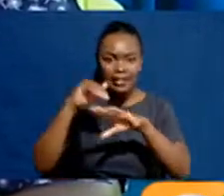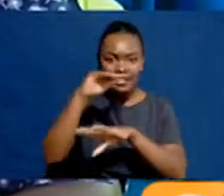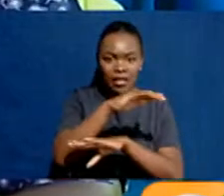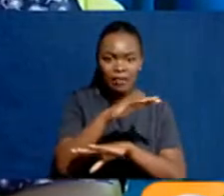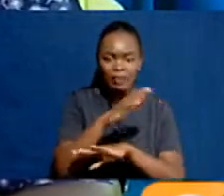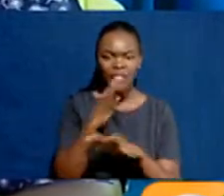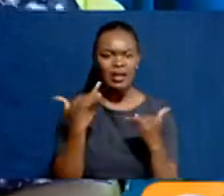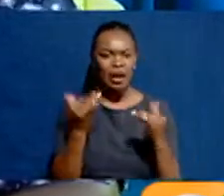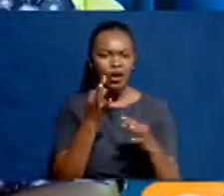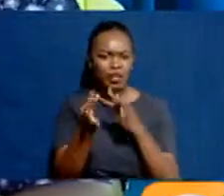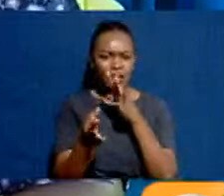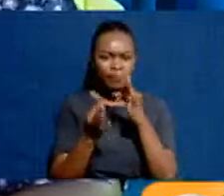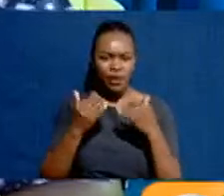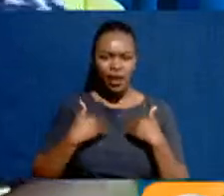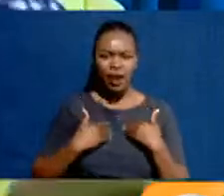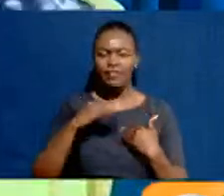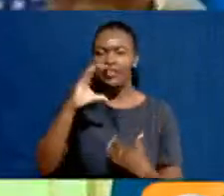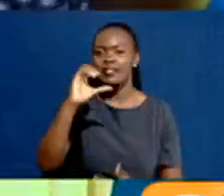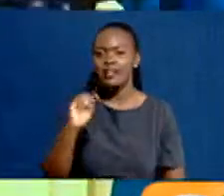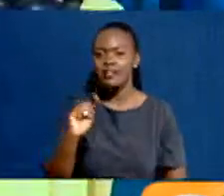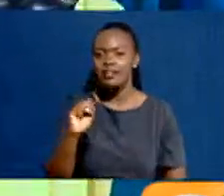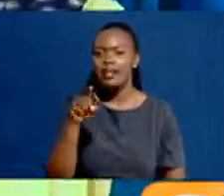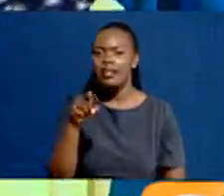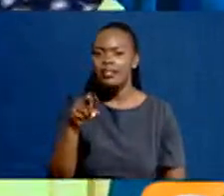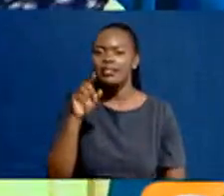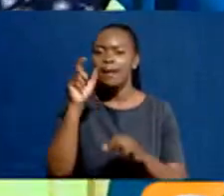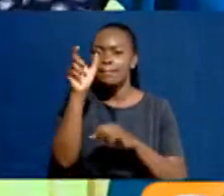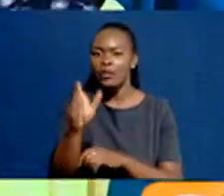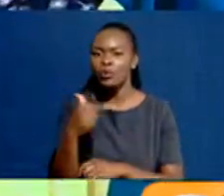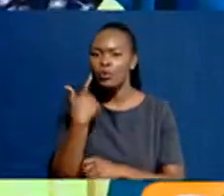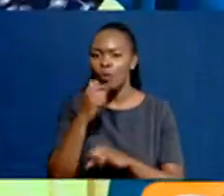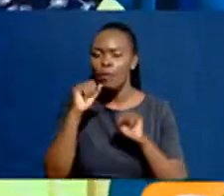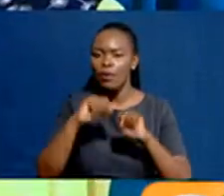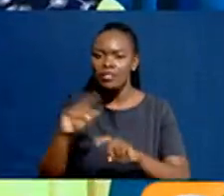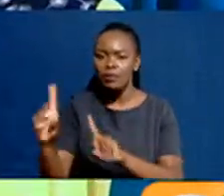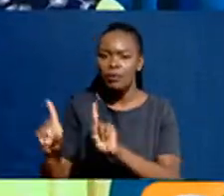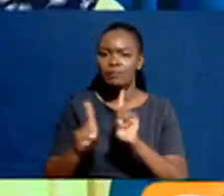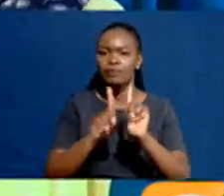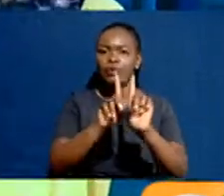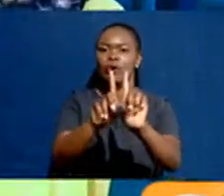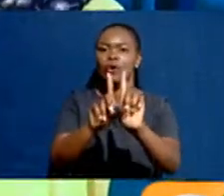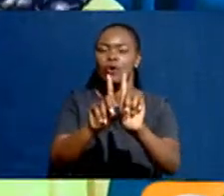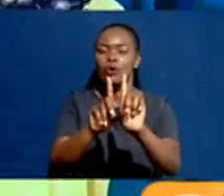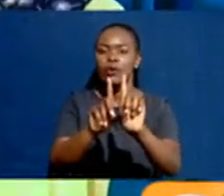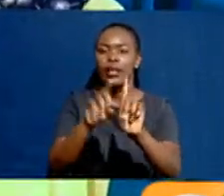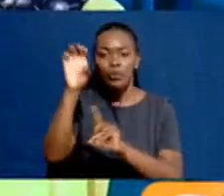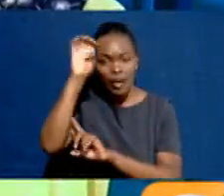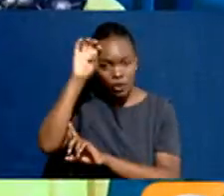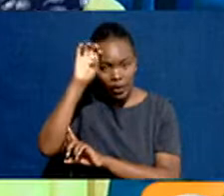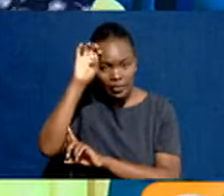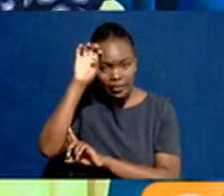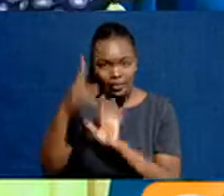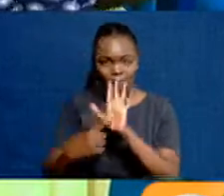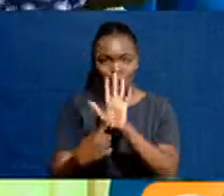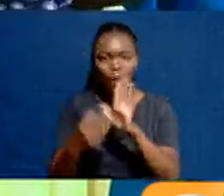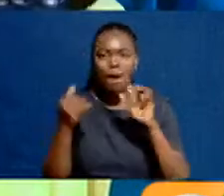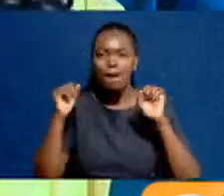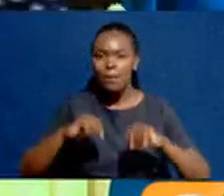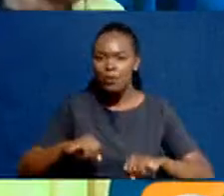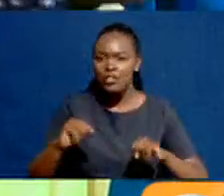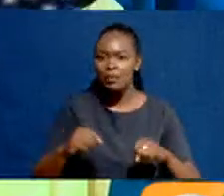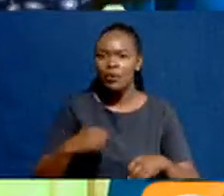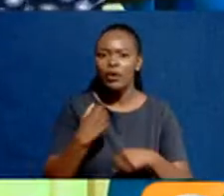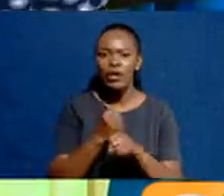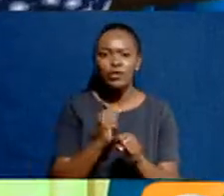CAS, that is the person I would have gone to the Eldoret show, so that he can make